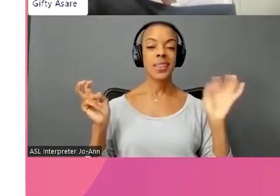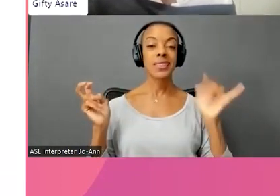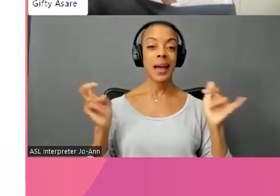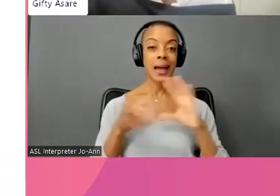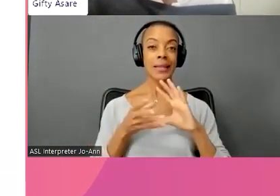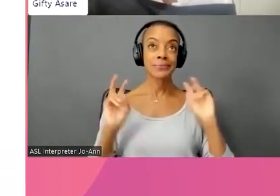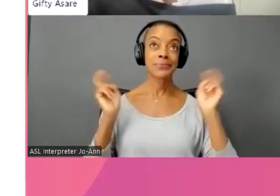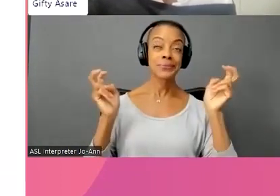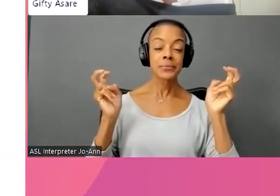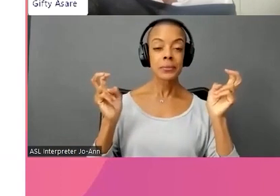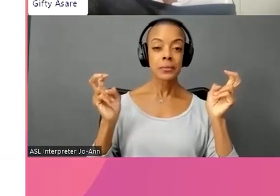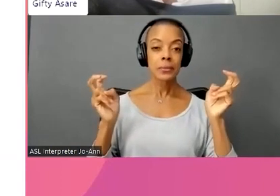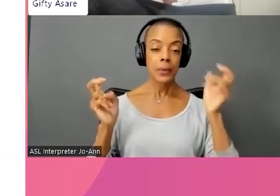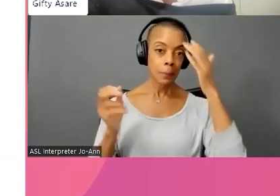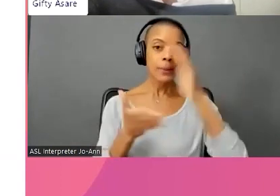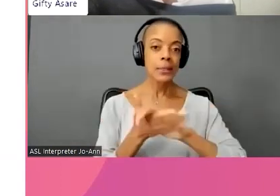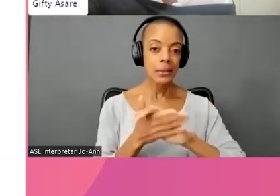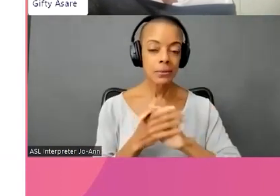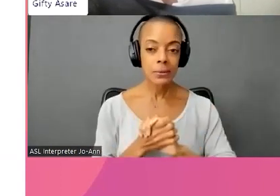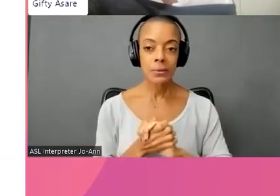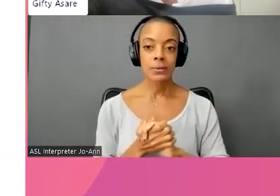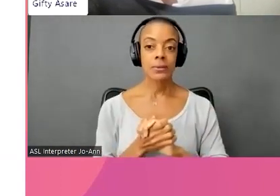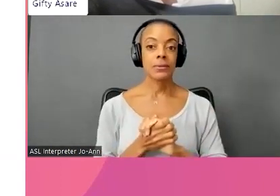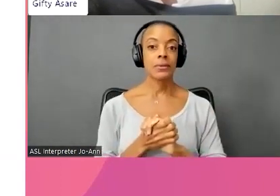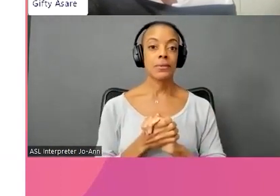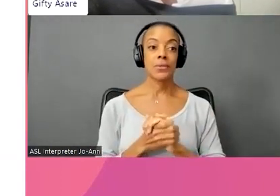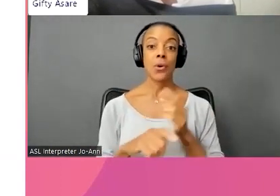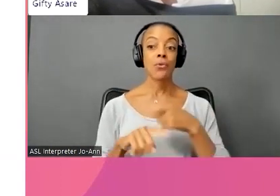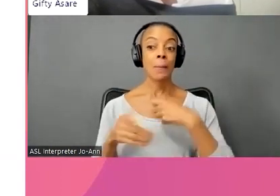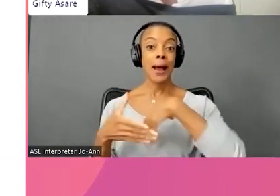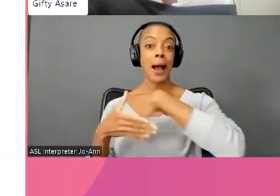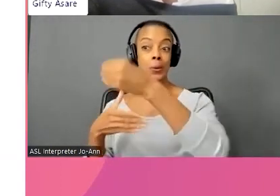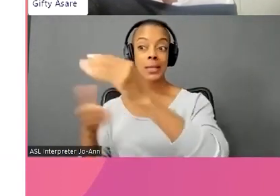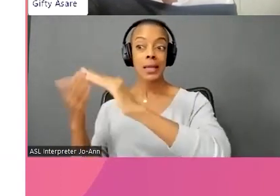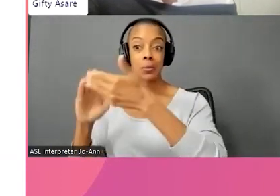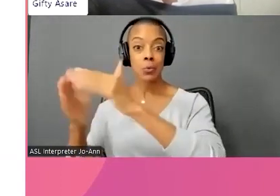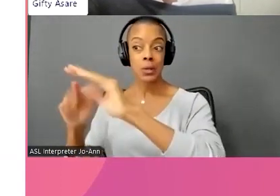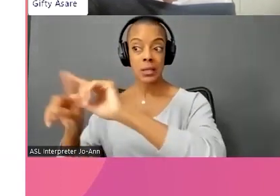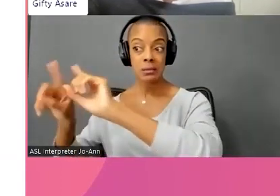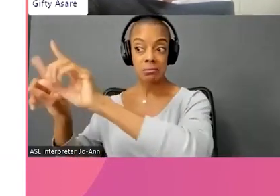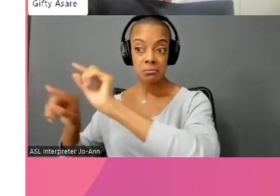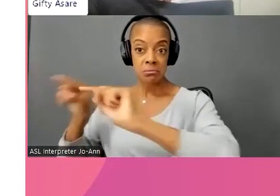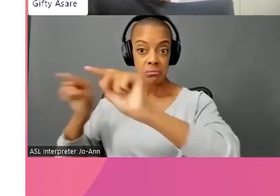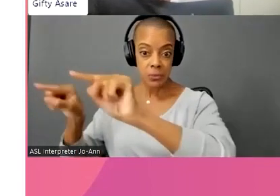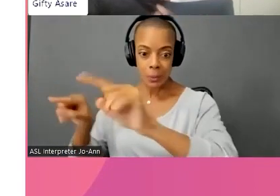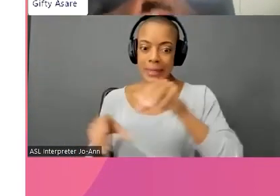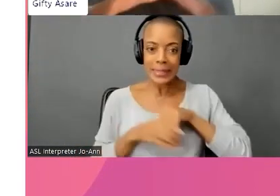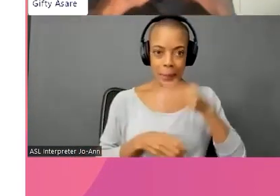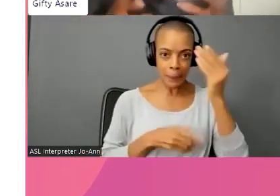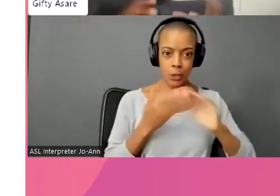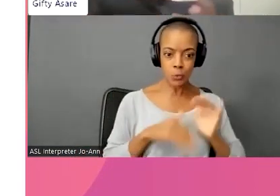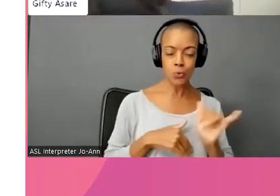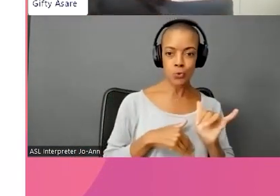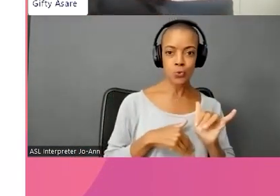that not only comes outside of the community, but within the community, where it's kind